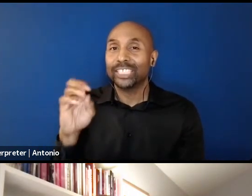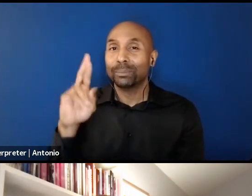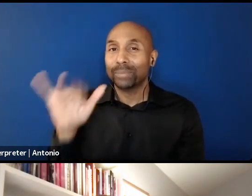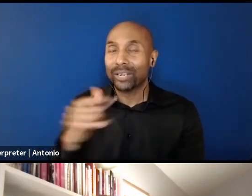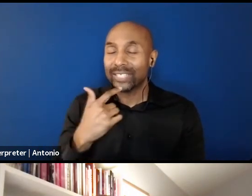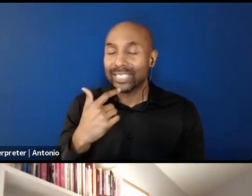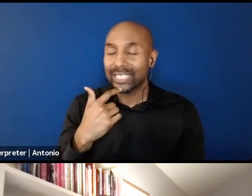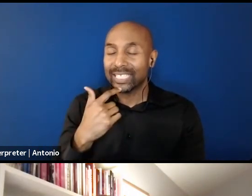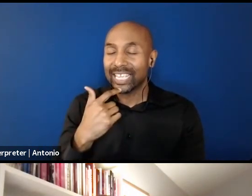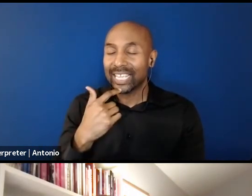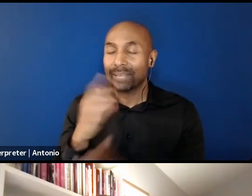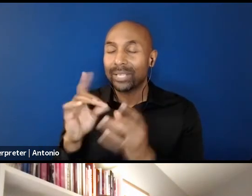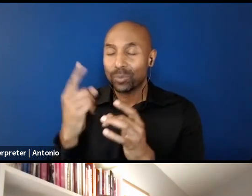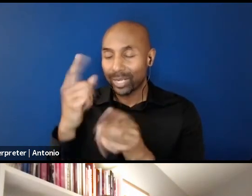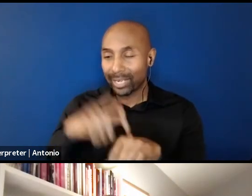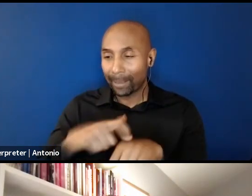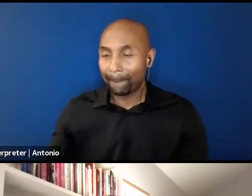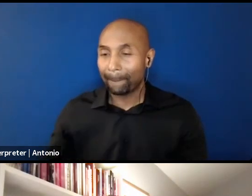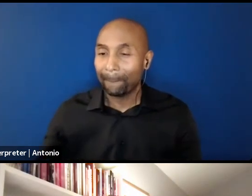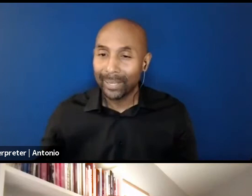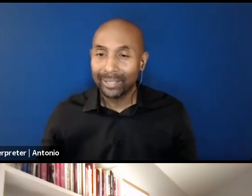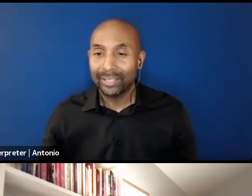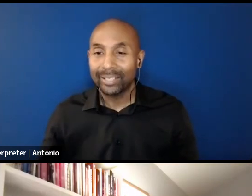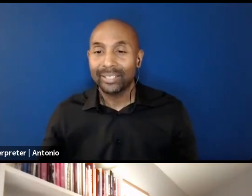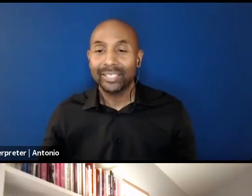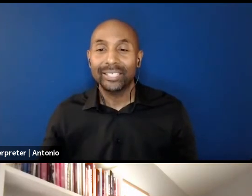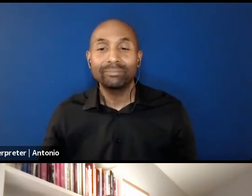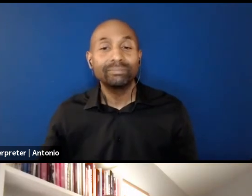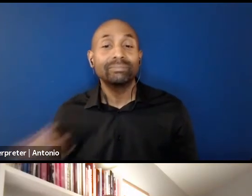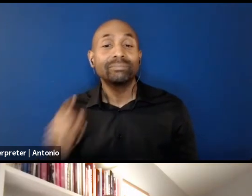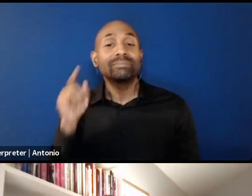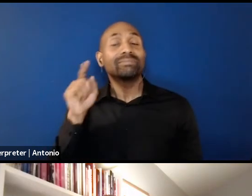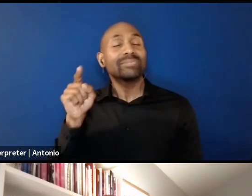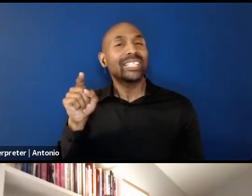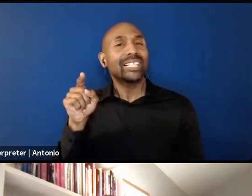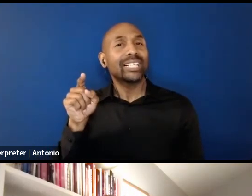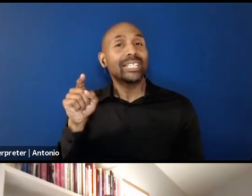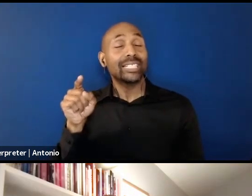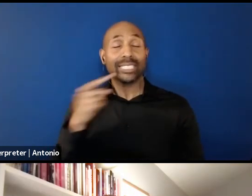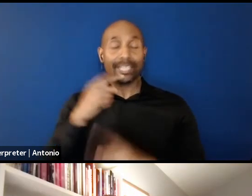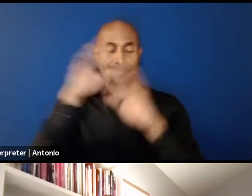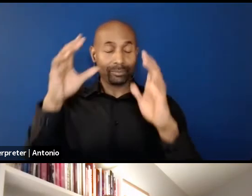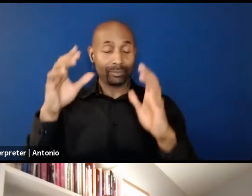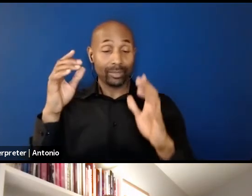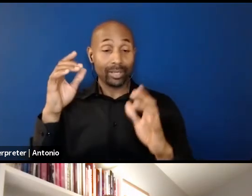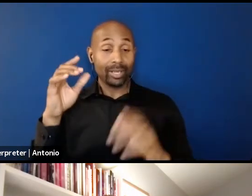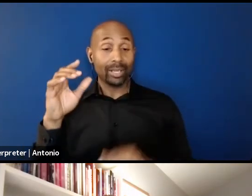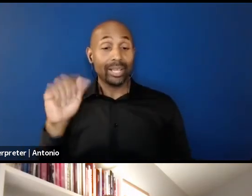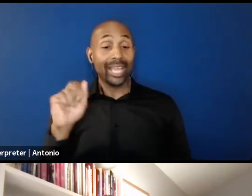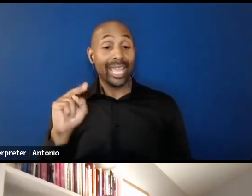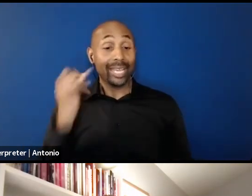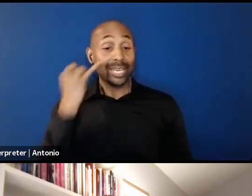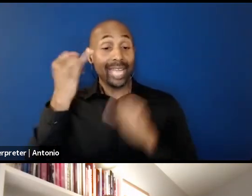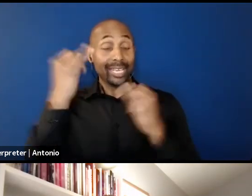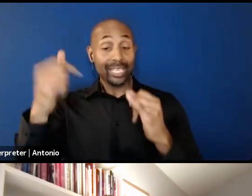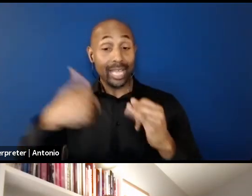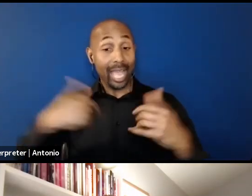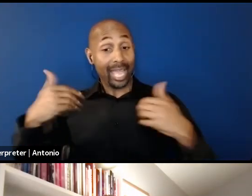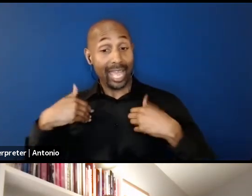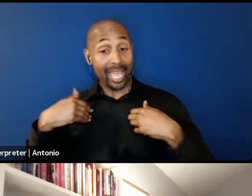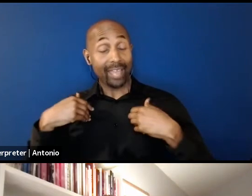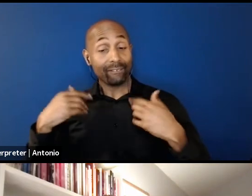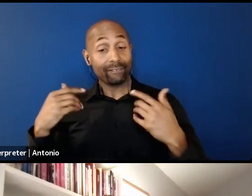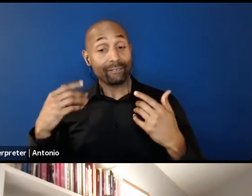He said, an idea I had and thought about became the things I do. Mm-hmm. And I was,